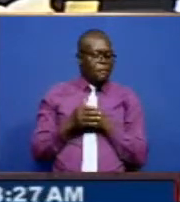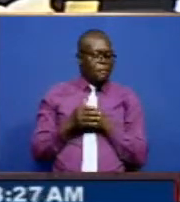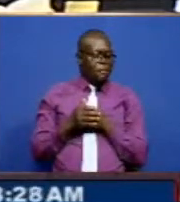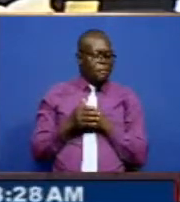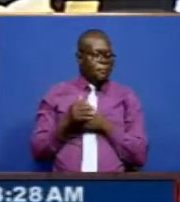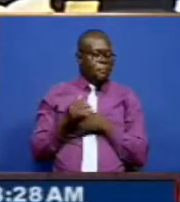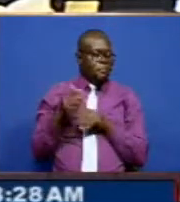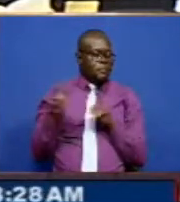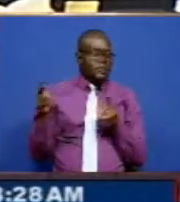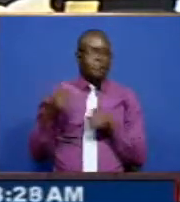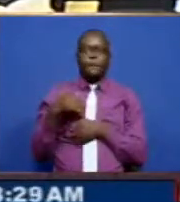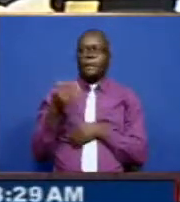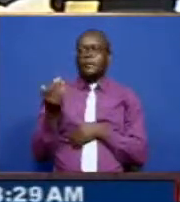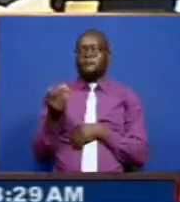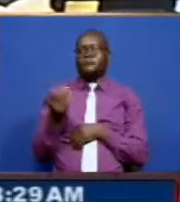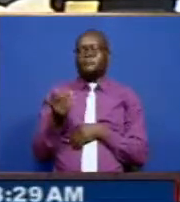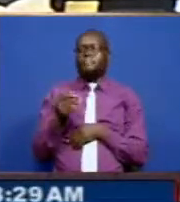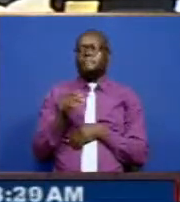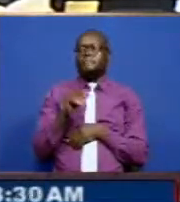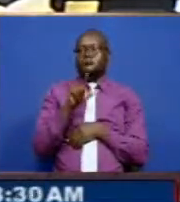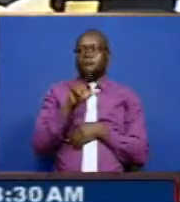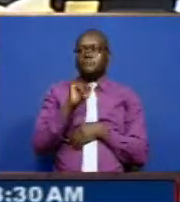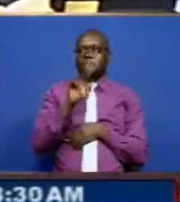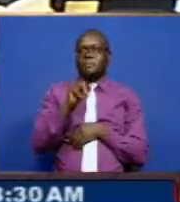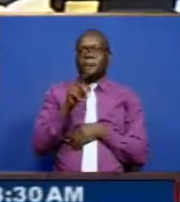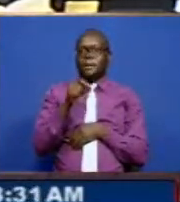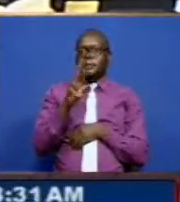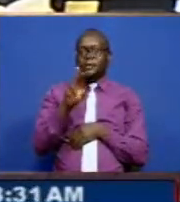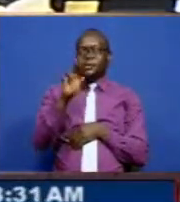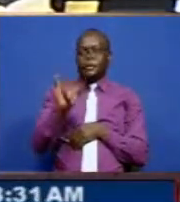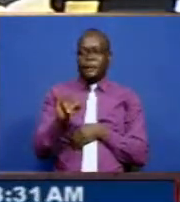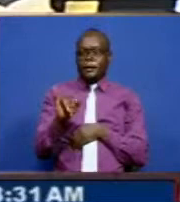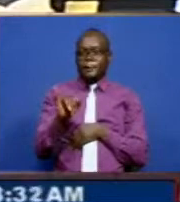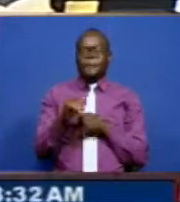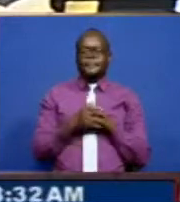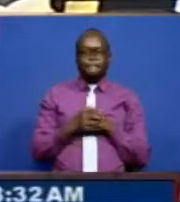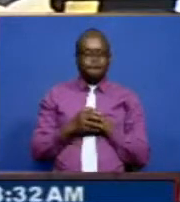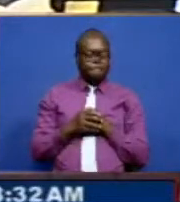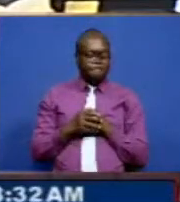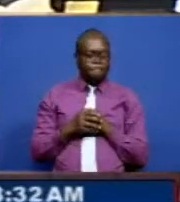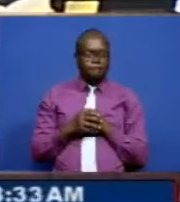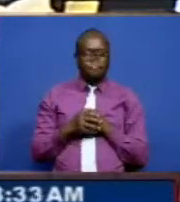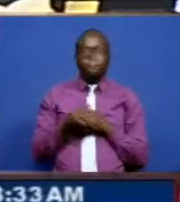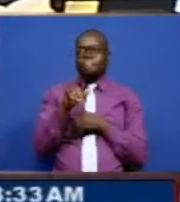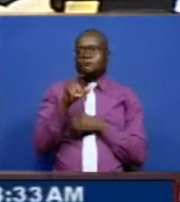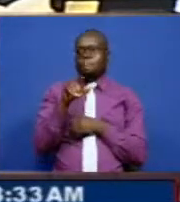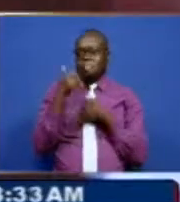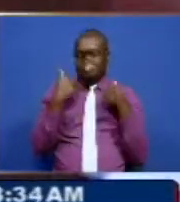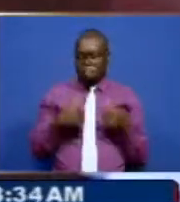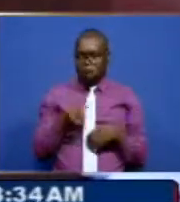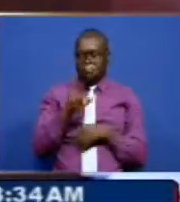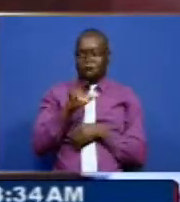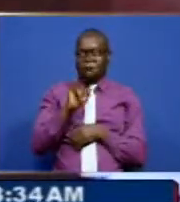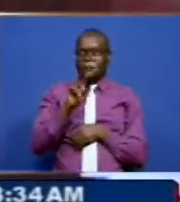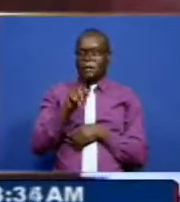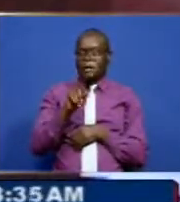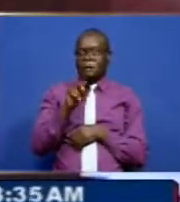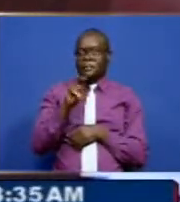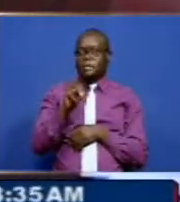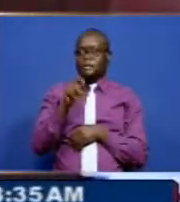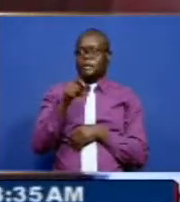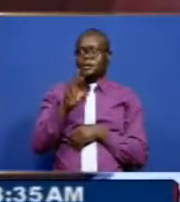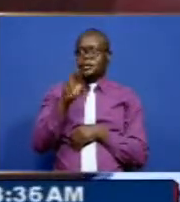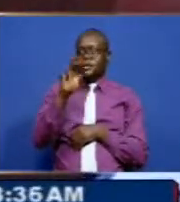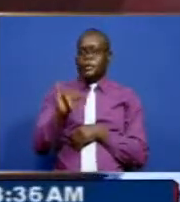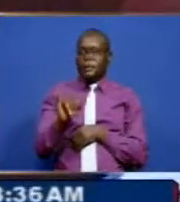starting with Senator Linturi, and then we go to the left. I'm Medika Linturi, Senator Meru County, and a member